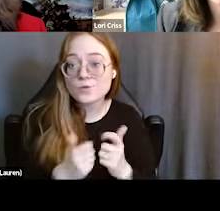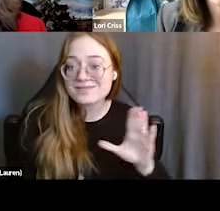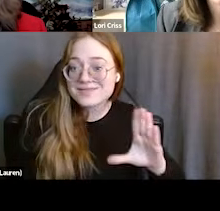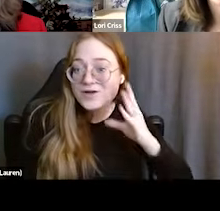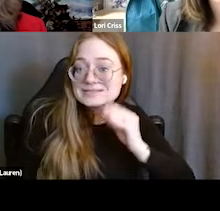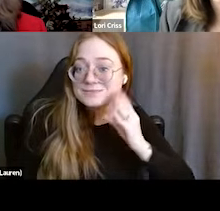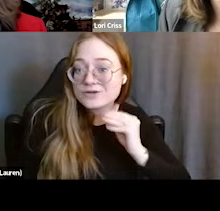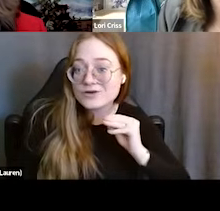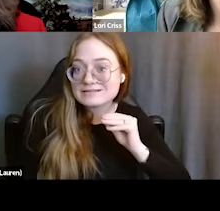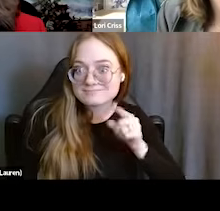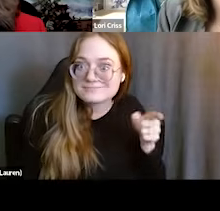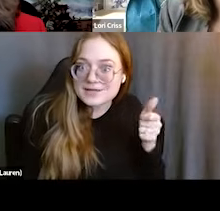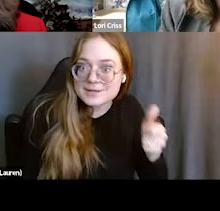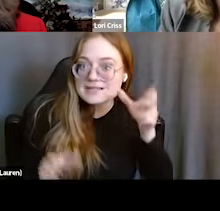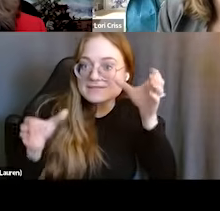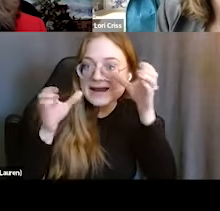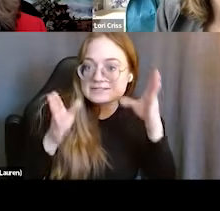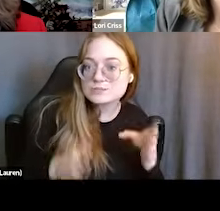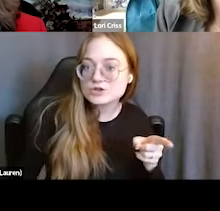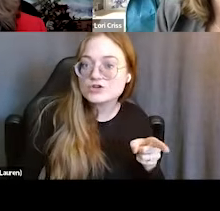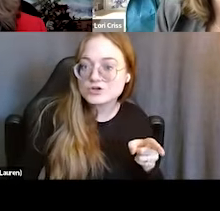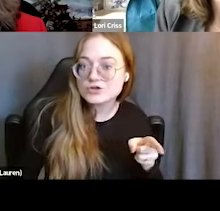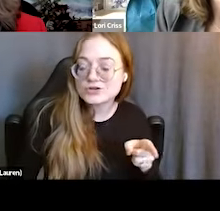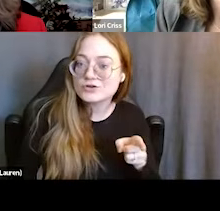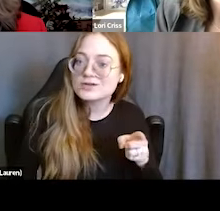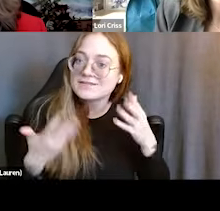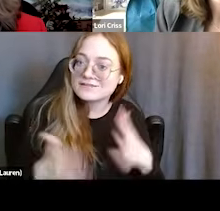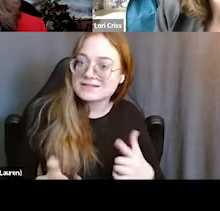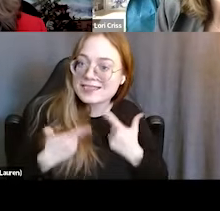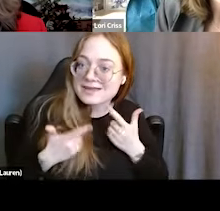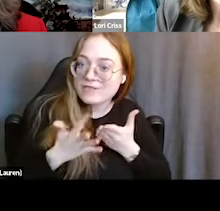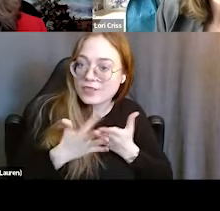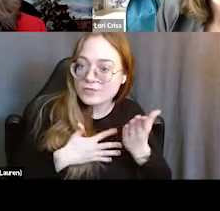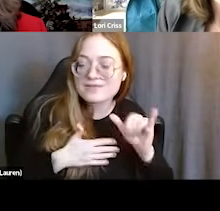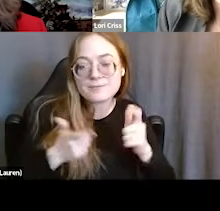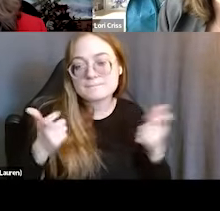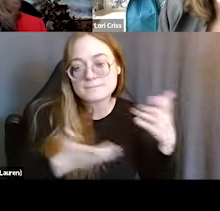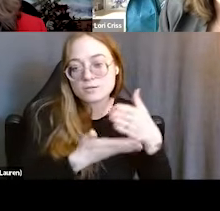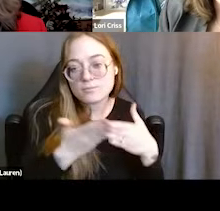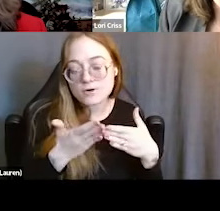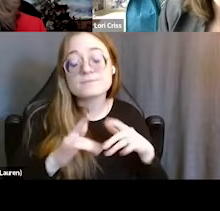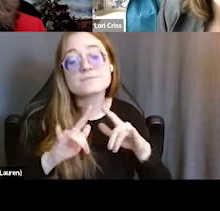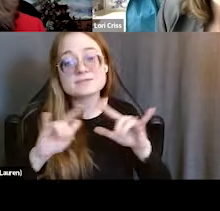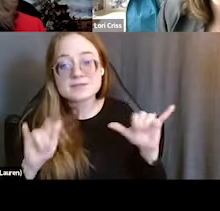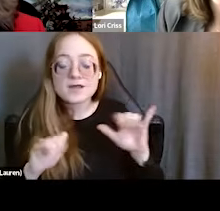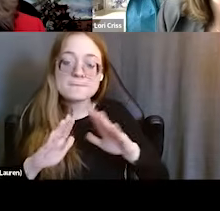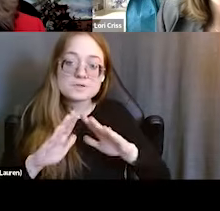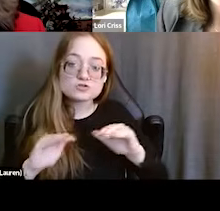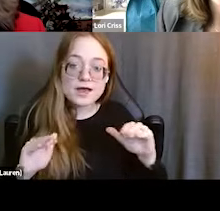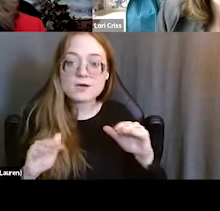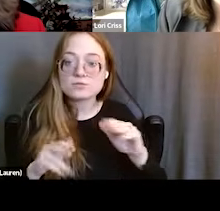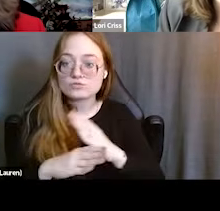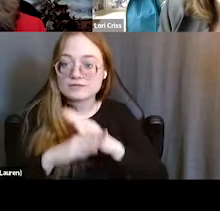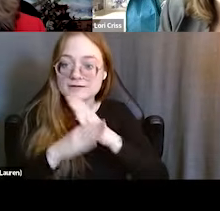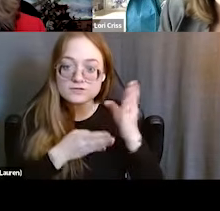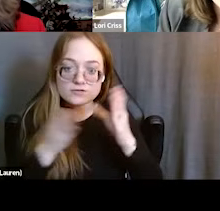the experts, right? So knowing that they're a big part of it, but also our partners in child protective services